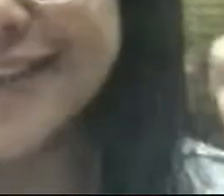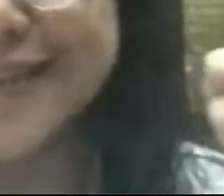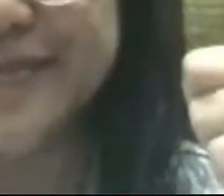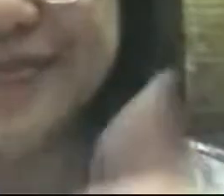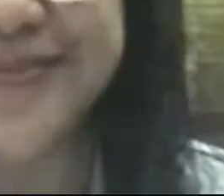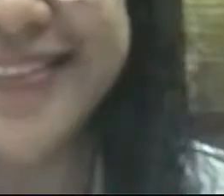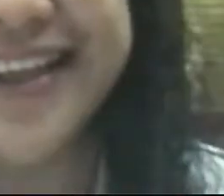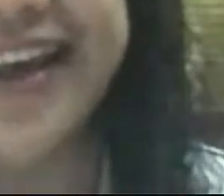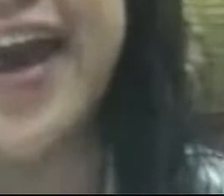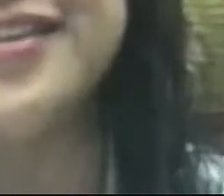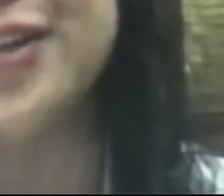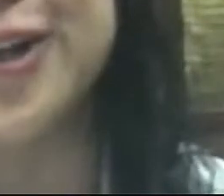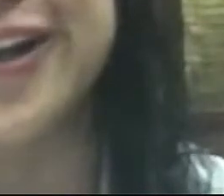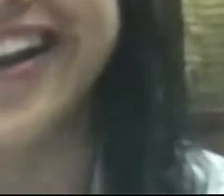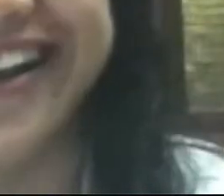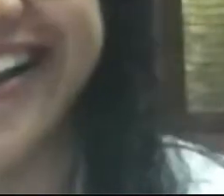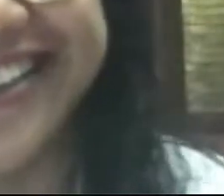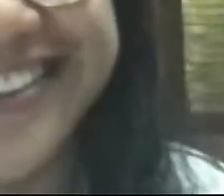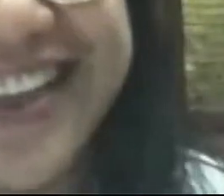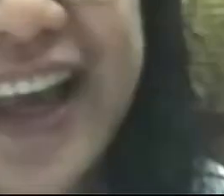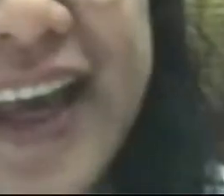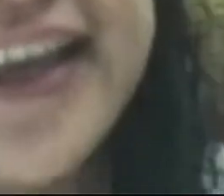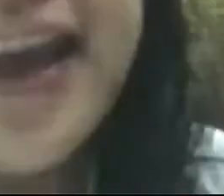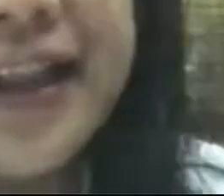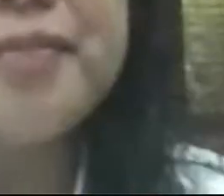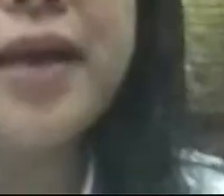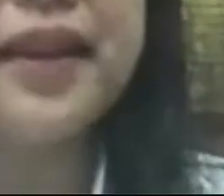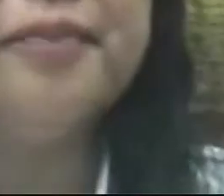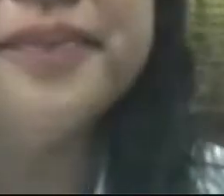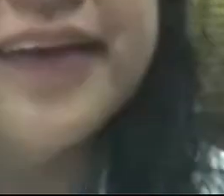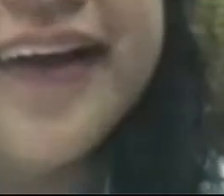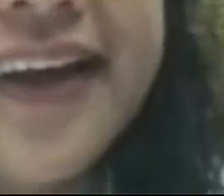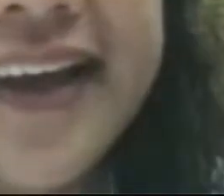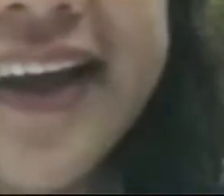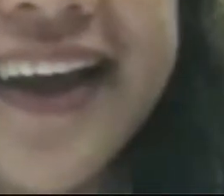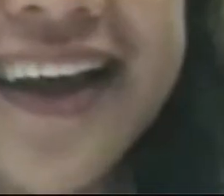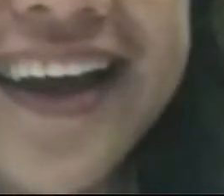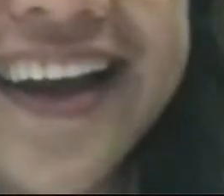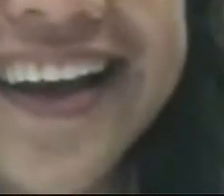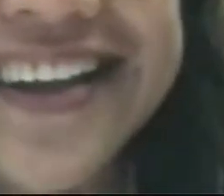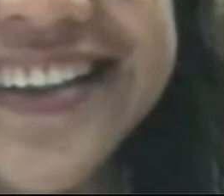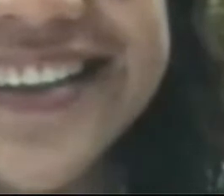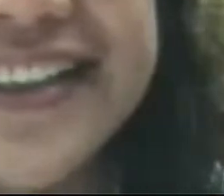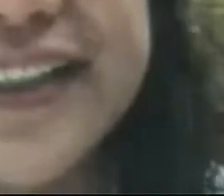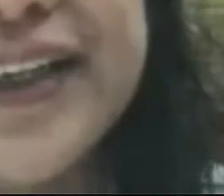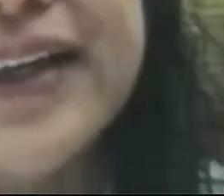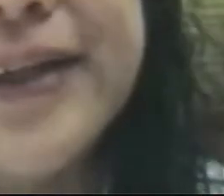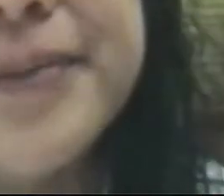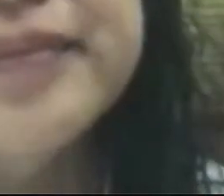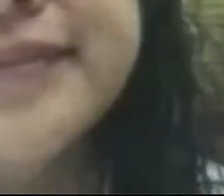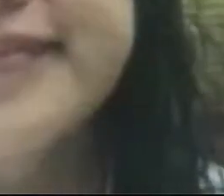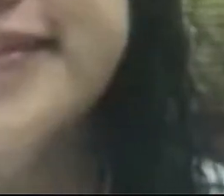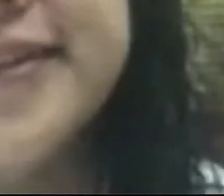the pioneer. Okay? Yes, sir. Say this again. Was Yay, an clap, clap. inspiration, yeah. We just